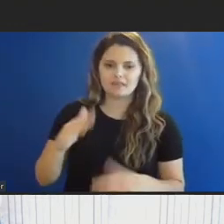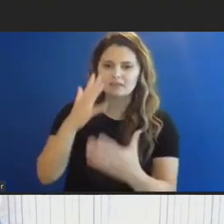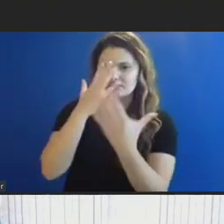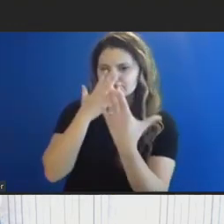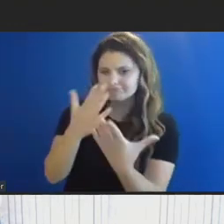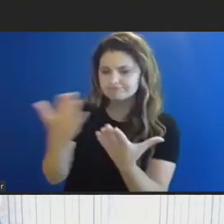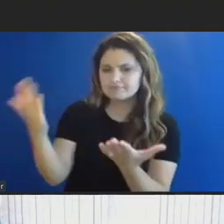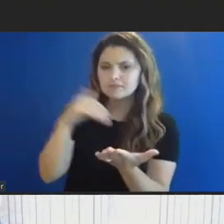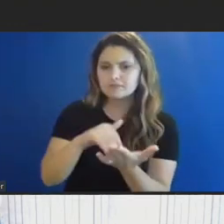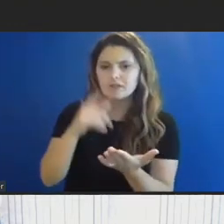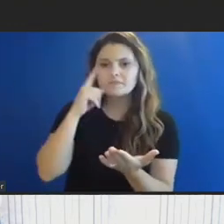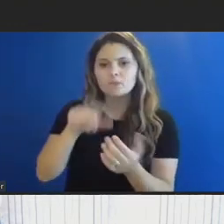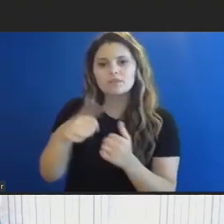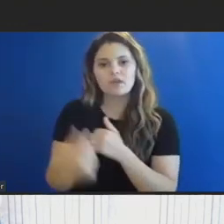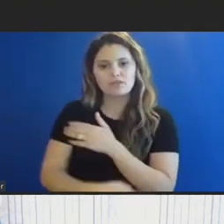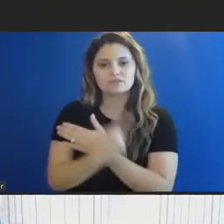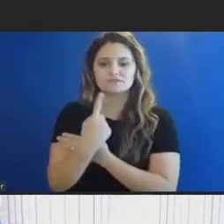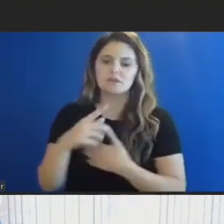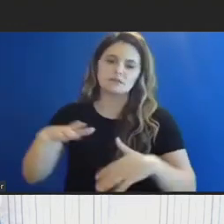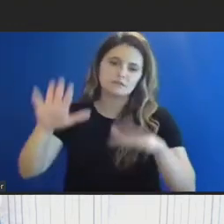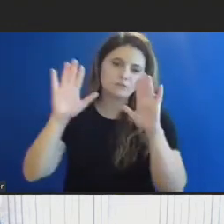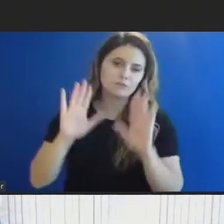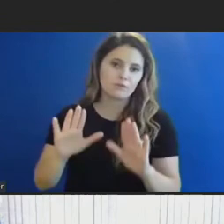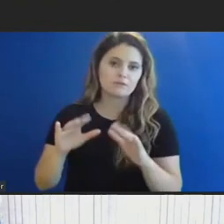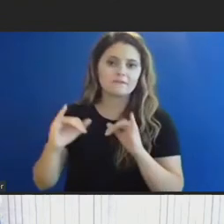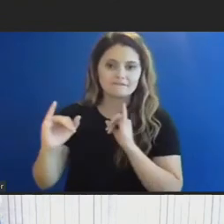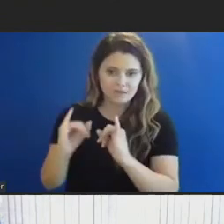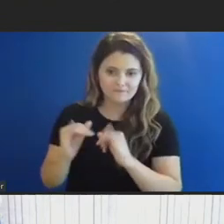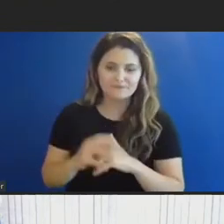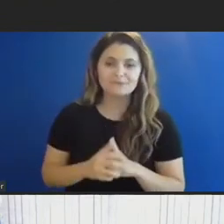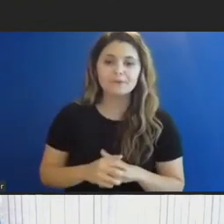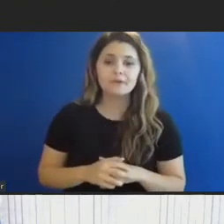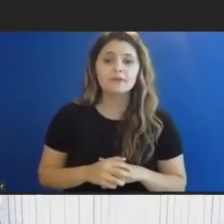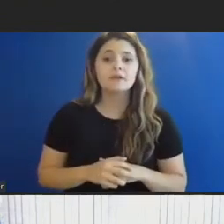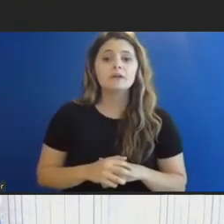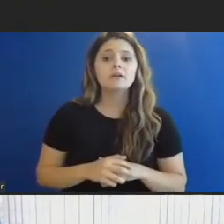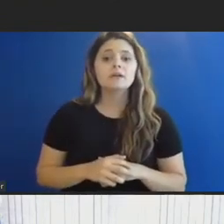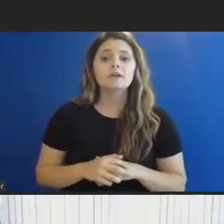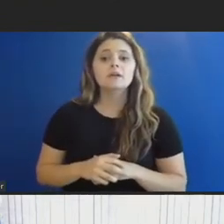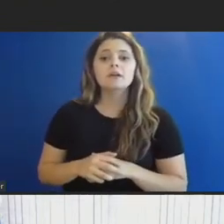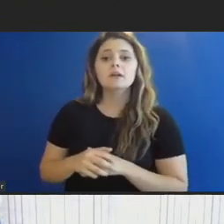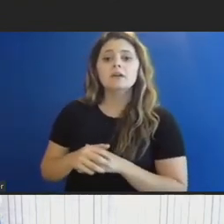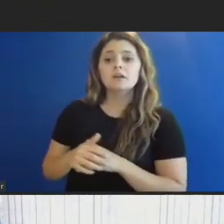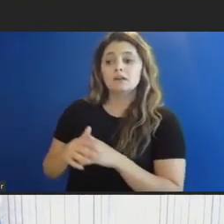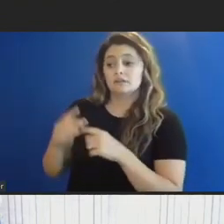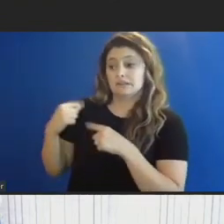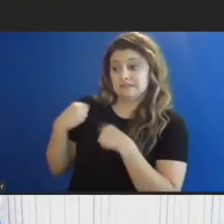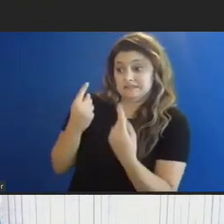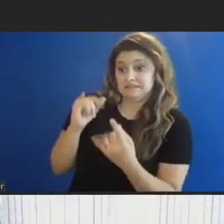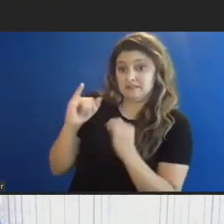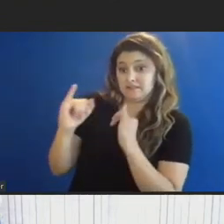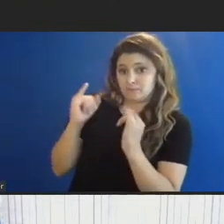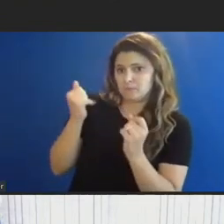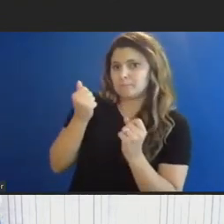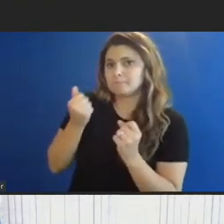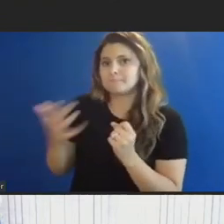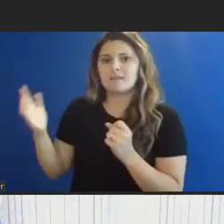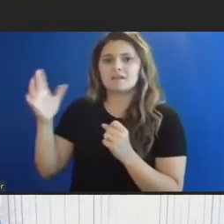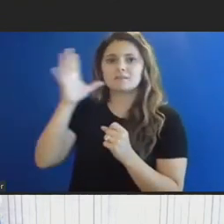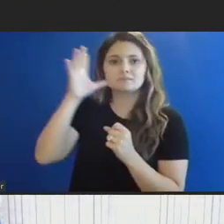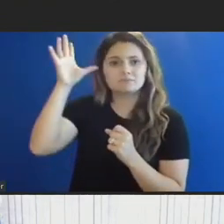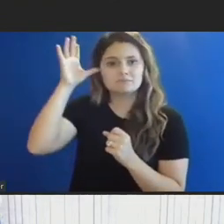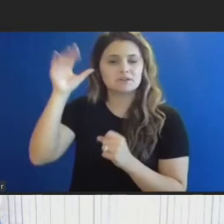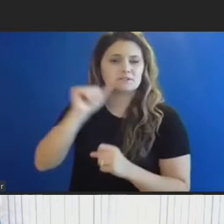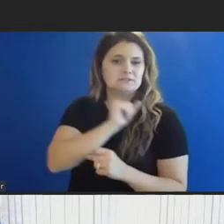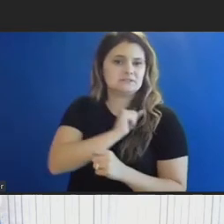again for the other day. It was a great interview. But in lieu of that interview, we've had many parents, staff, and teachers from